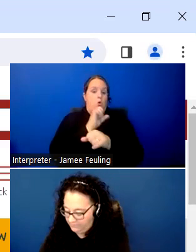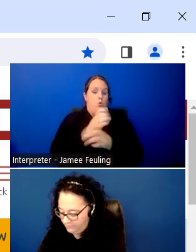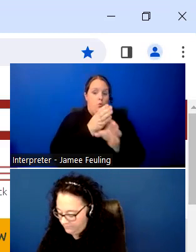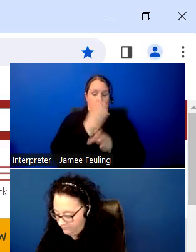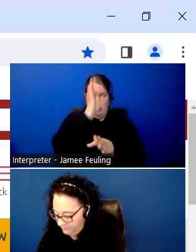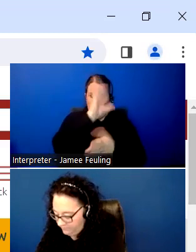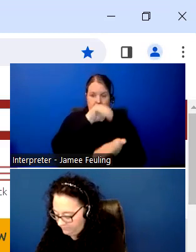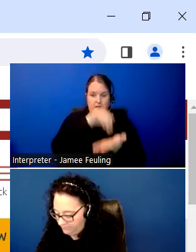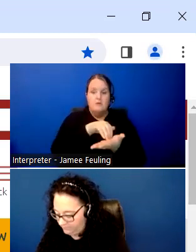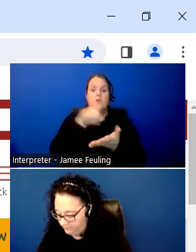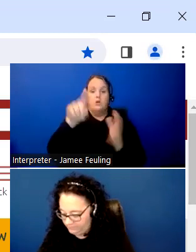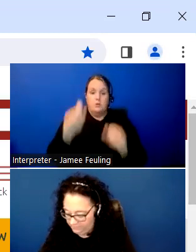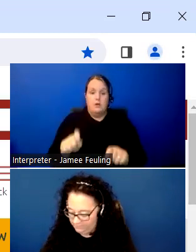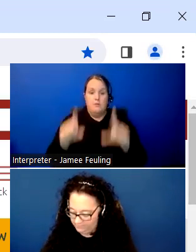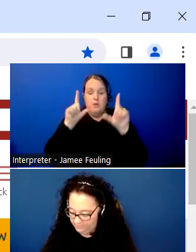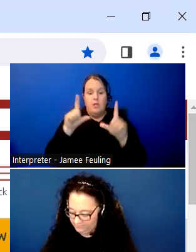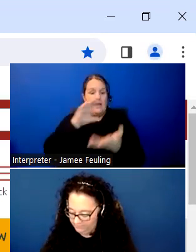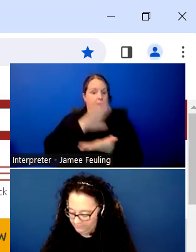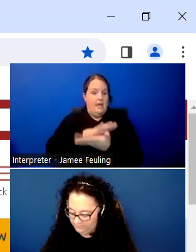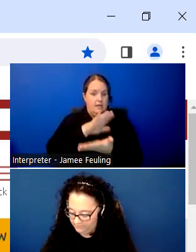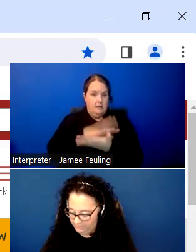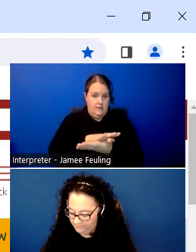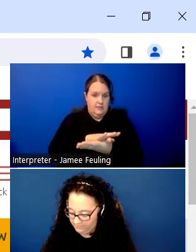go to academics. I like to go to